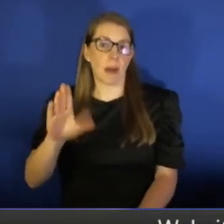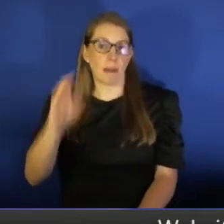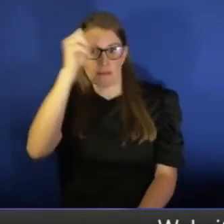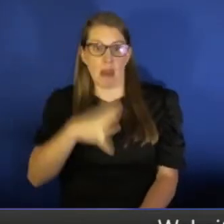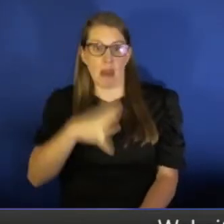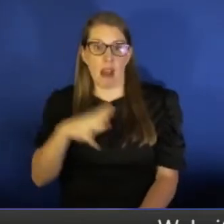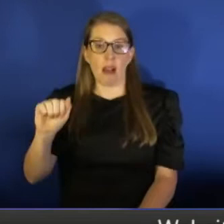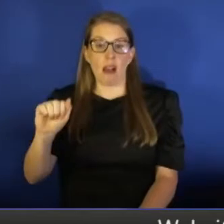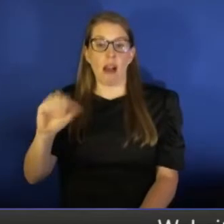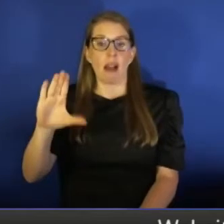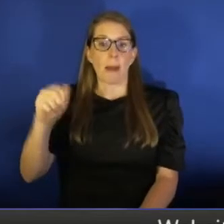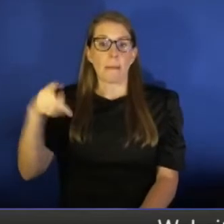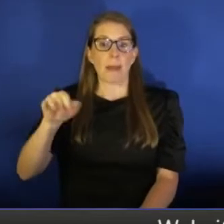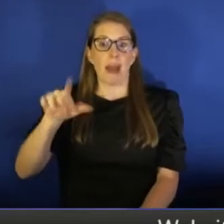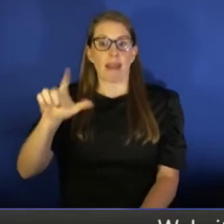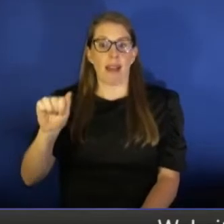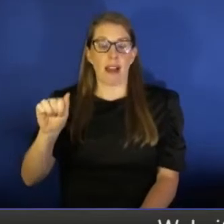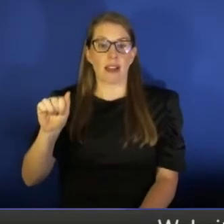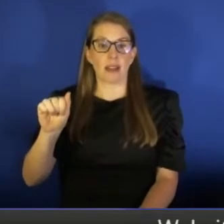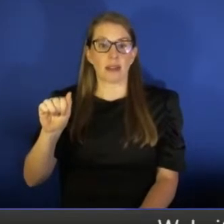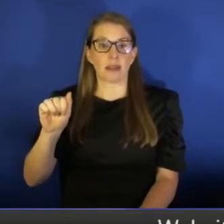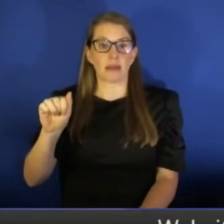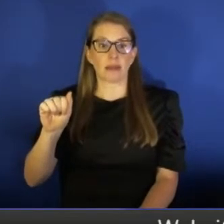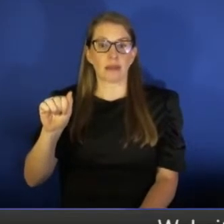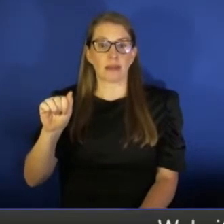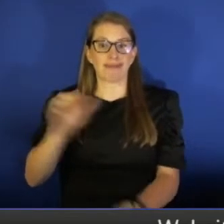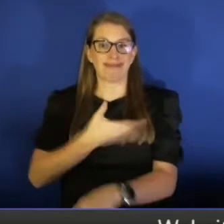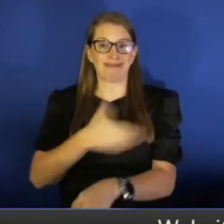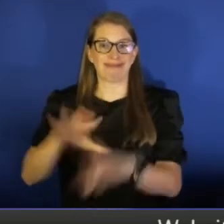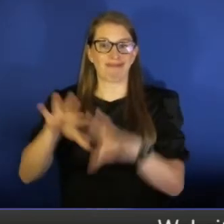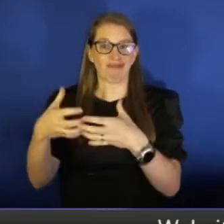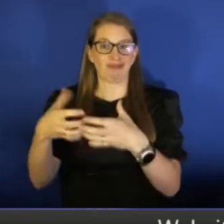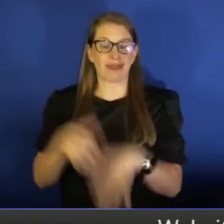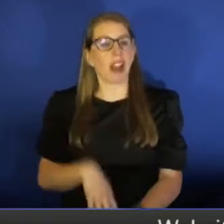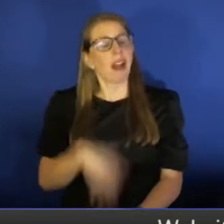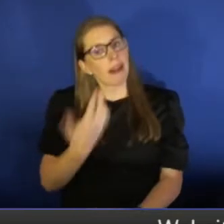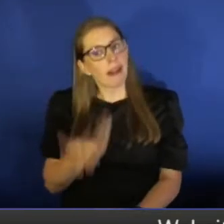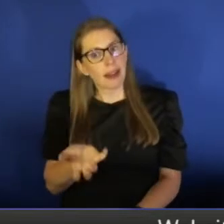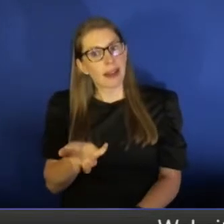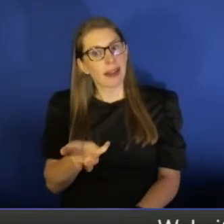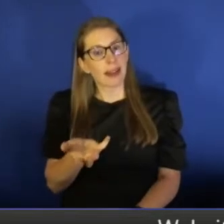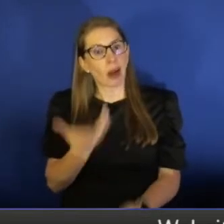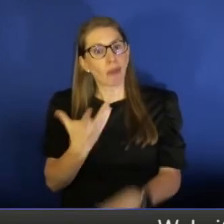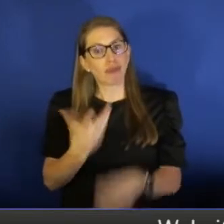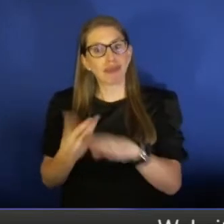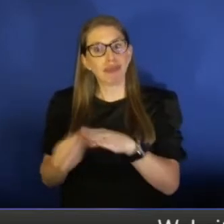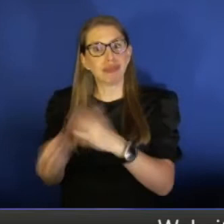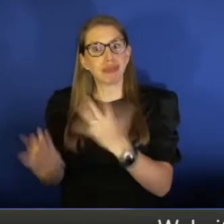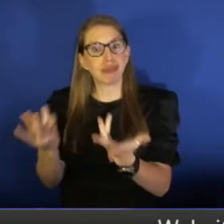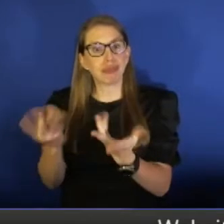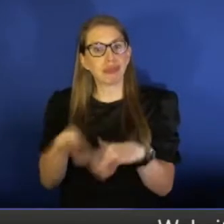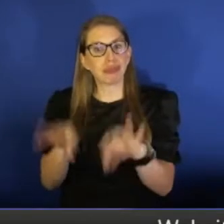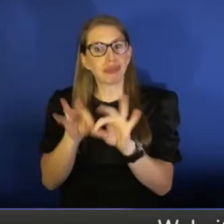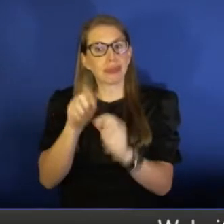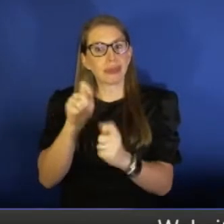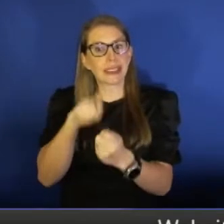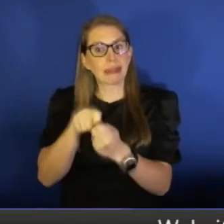music. those really good, Yeah, juicy yeah. details out. So you're good. You know what you're important. doing. Yeah, those are big. Those are big. Okay, so